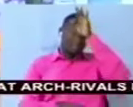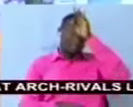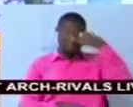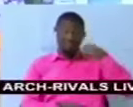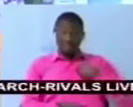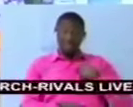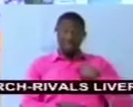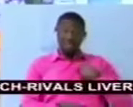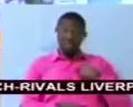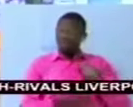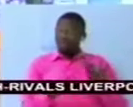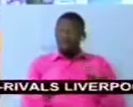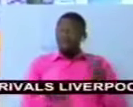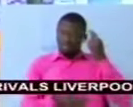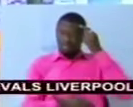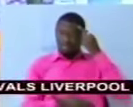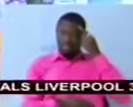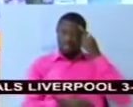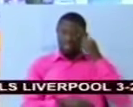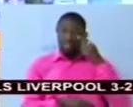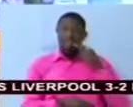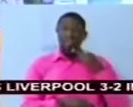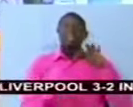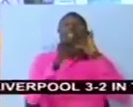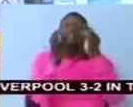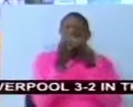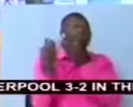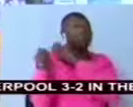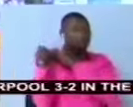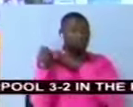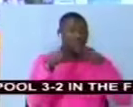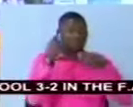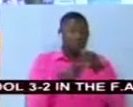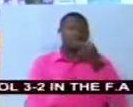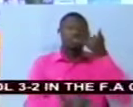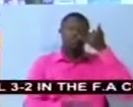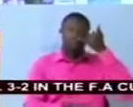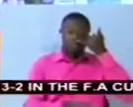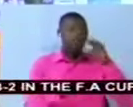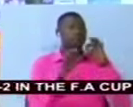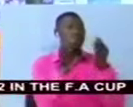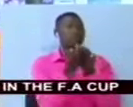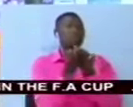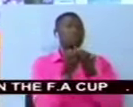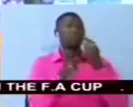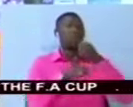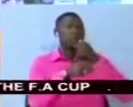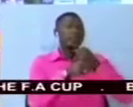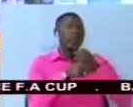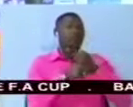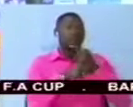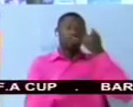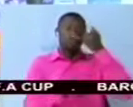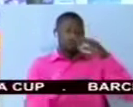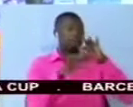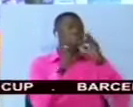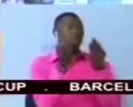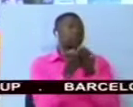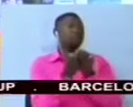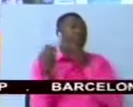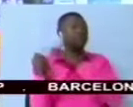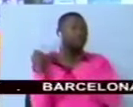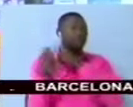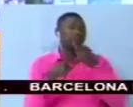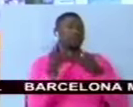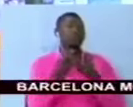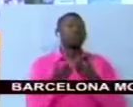drugs. Mota dewma NIA, dewma police, ma dem ci drug squad. That's why I didn't go to the NIA, I didn't go to the police, I